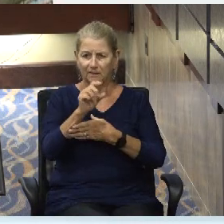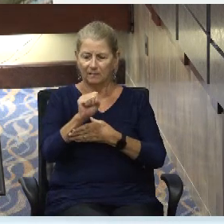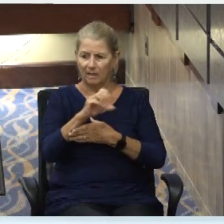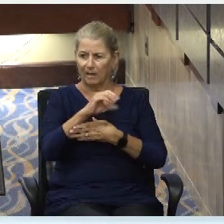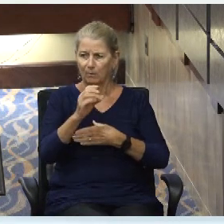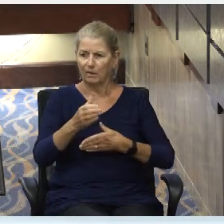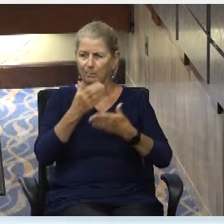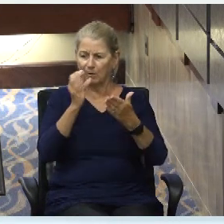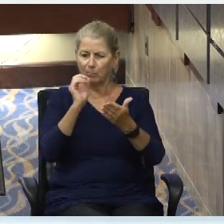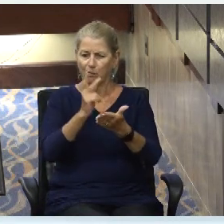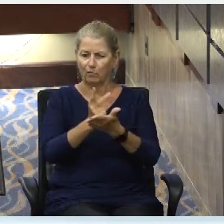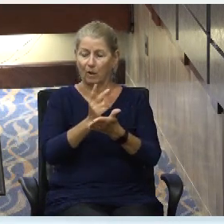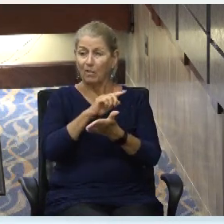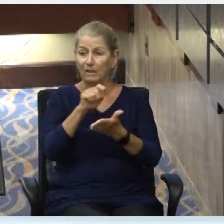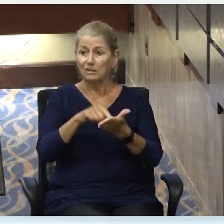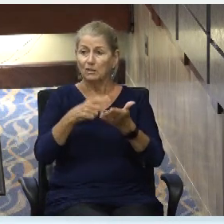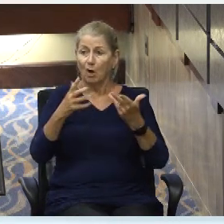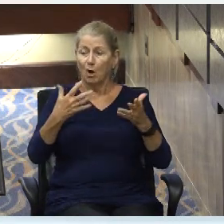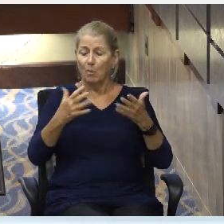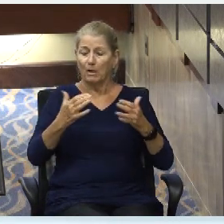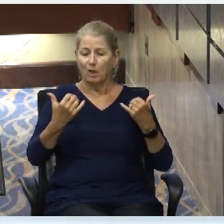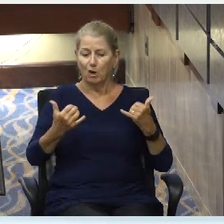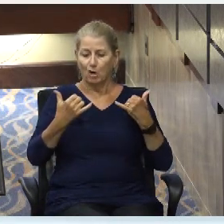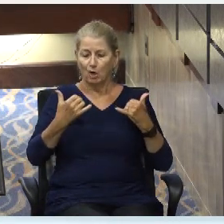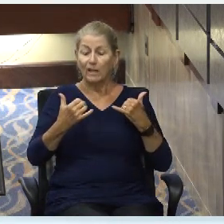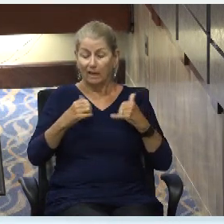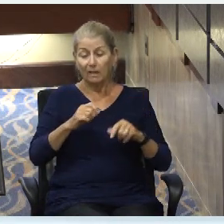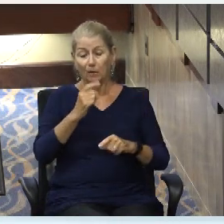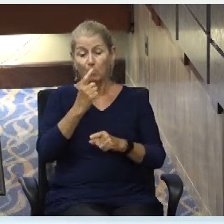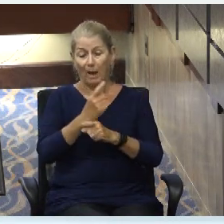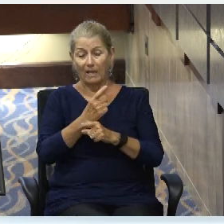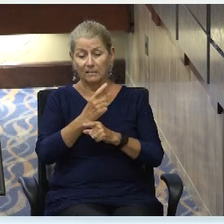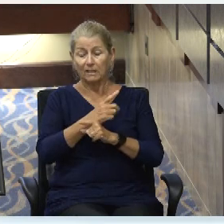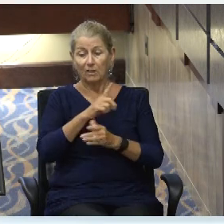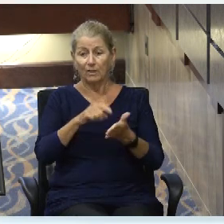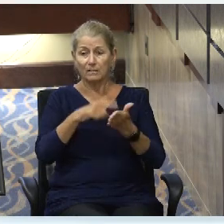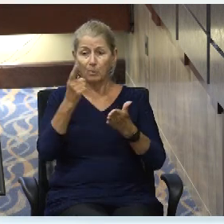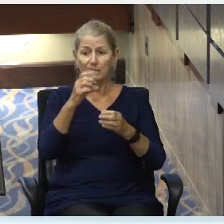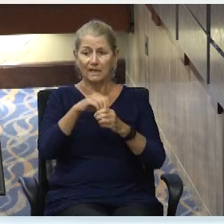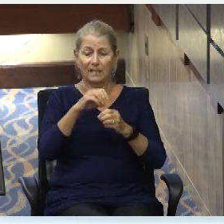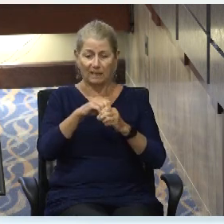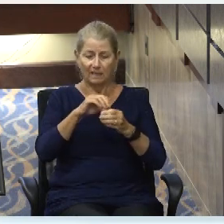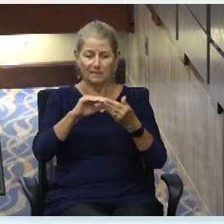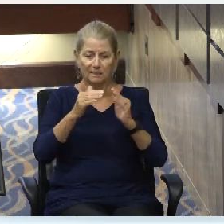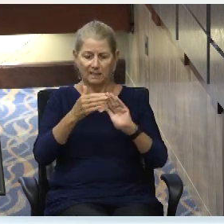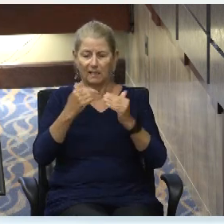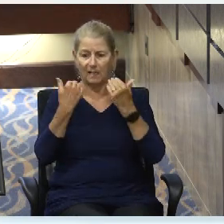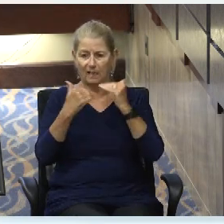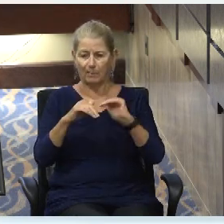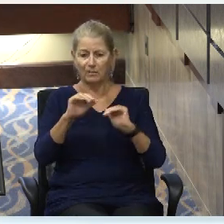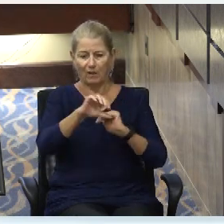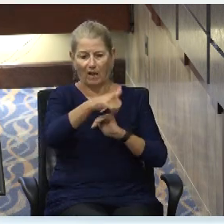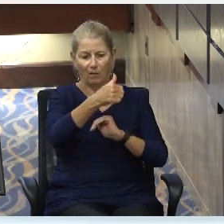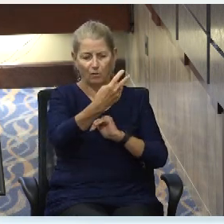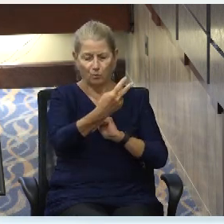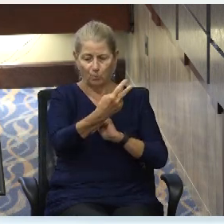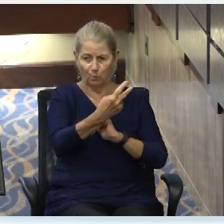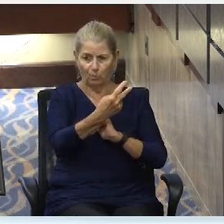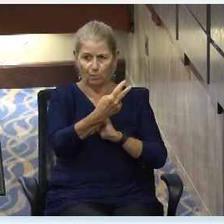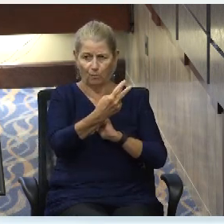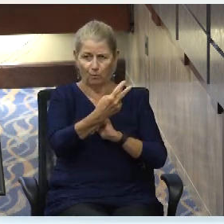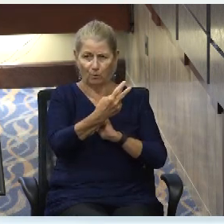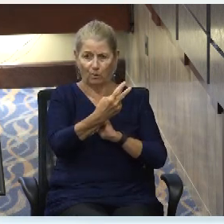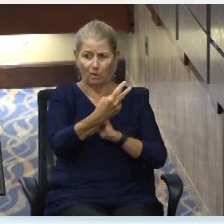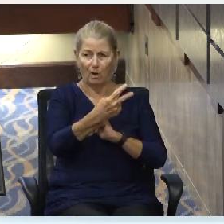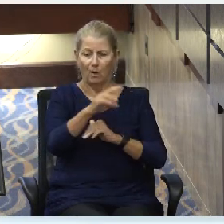So this is already currently in Correct. Waco city limits? This one is in the city limits. The other two are in